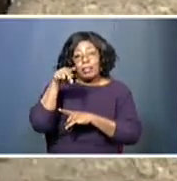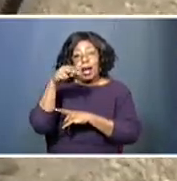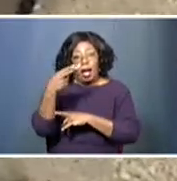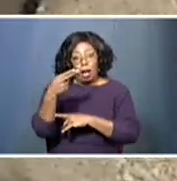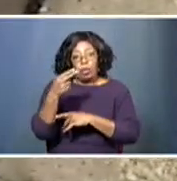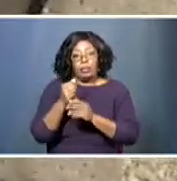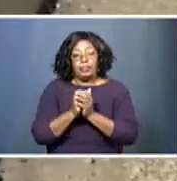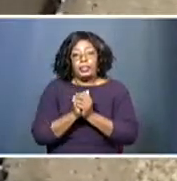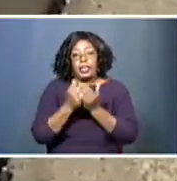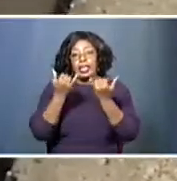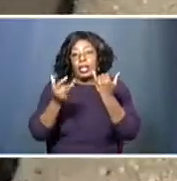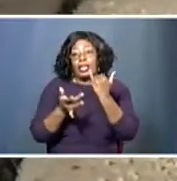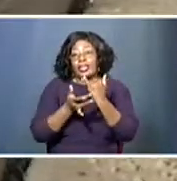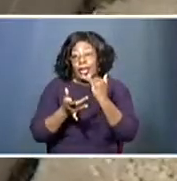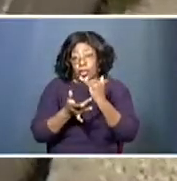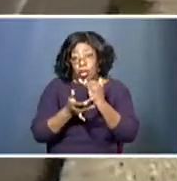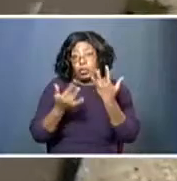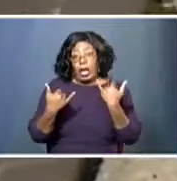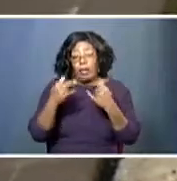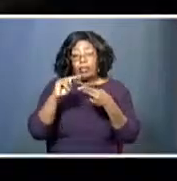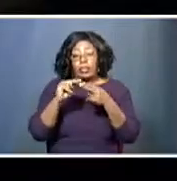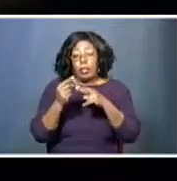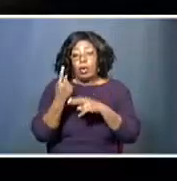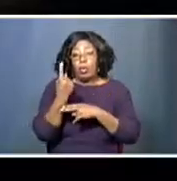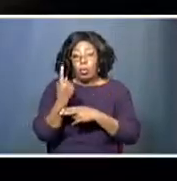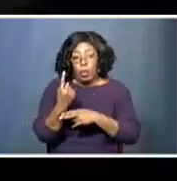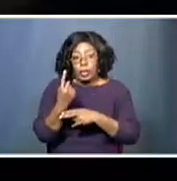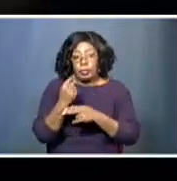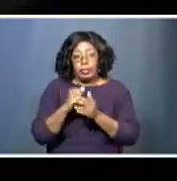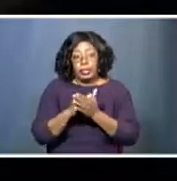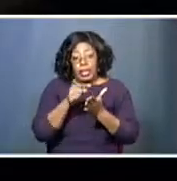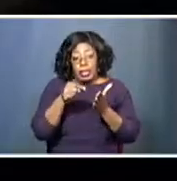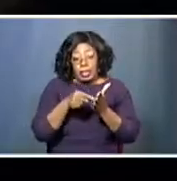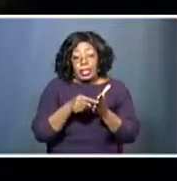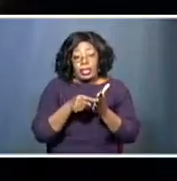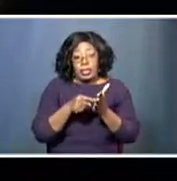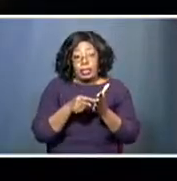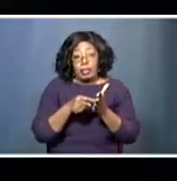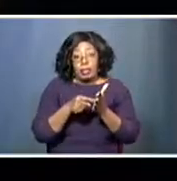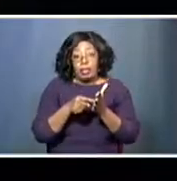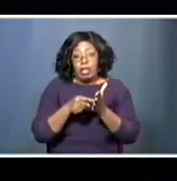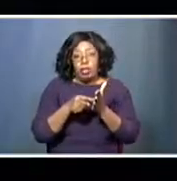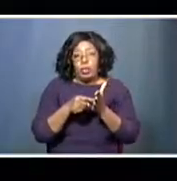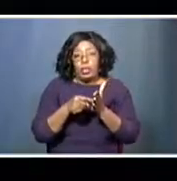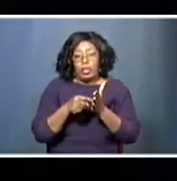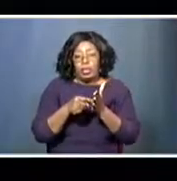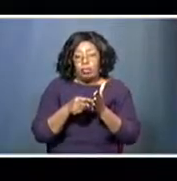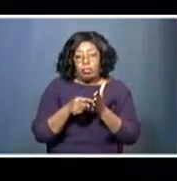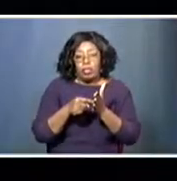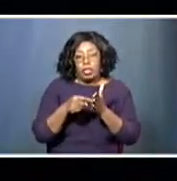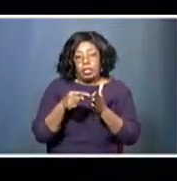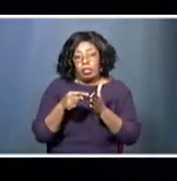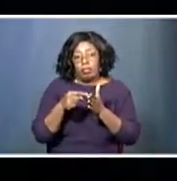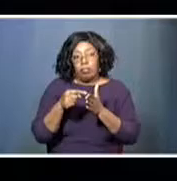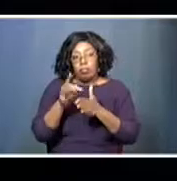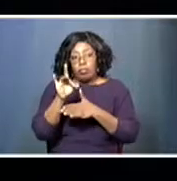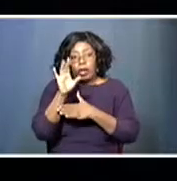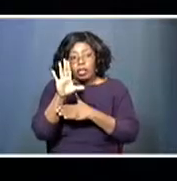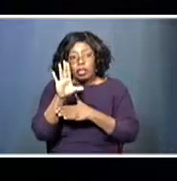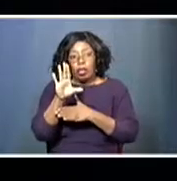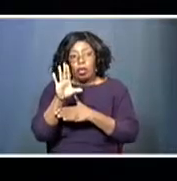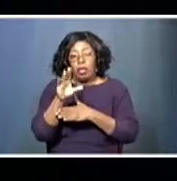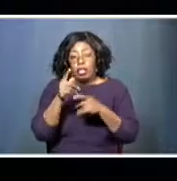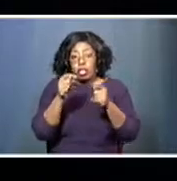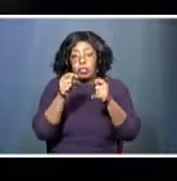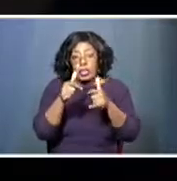we have here is one that's number one. With this year, we can pick you up at a distance of 2,000, 1,500 feet